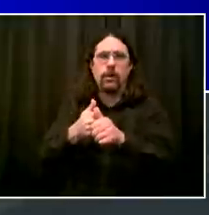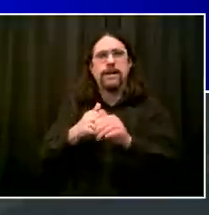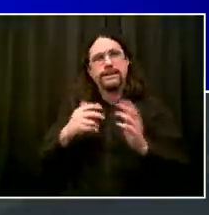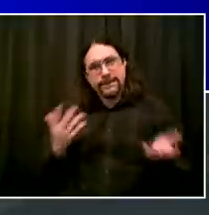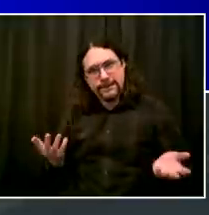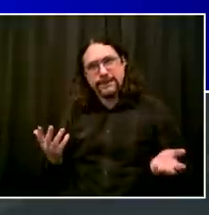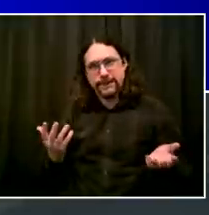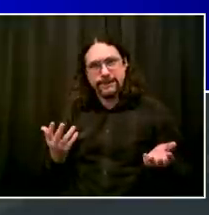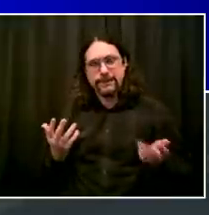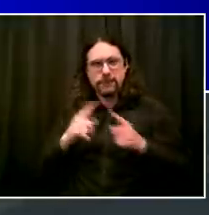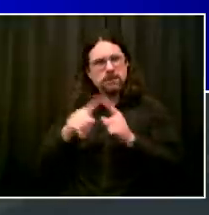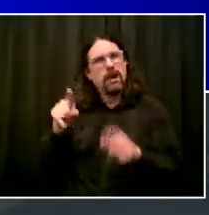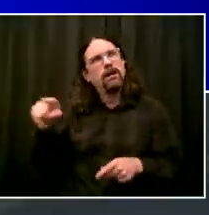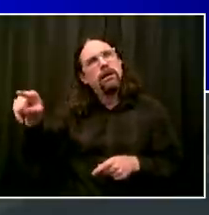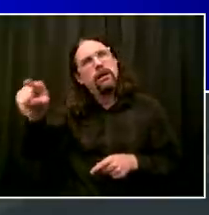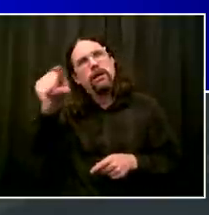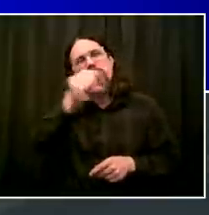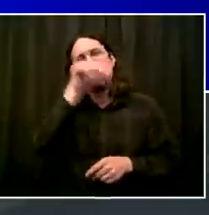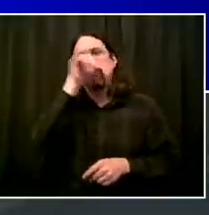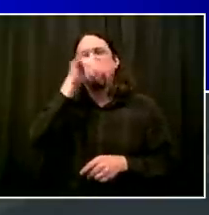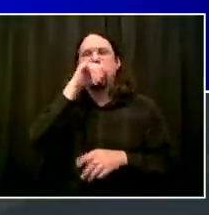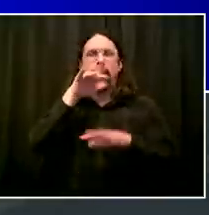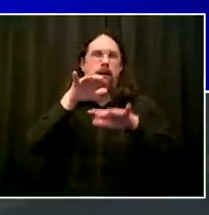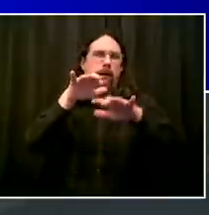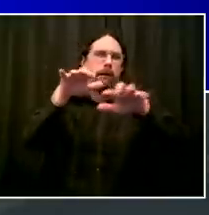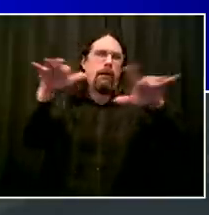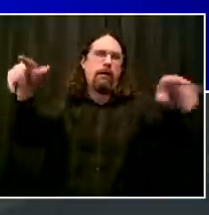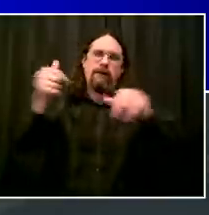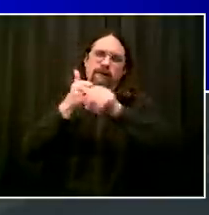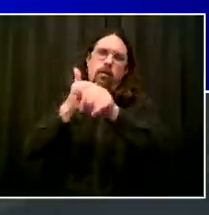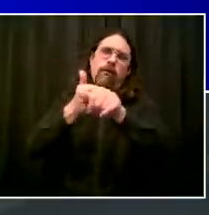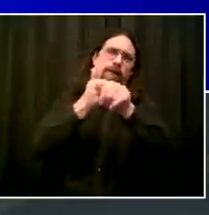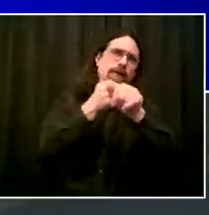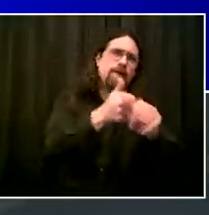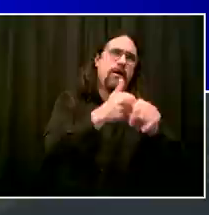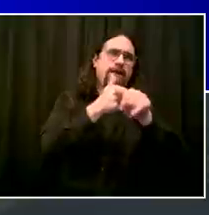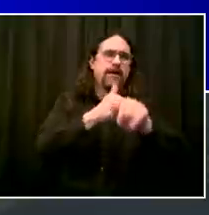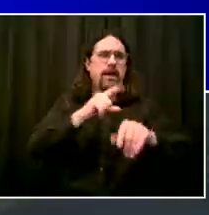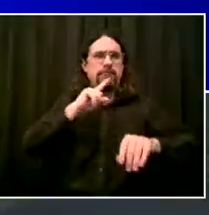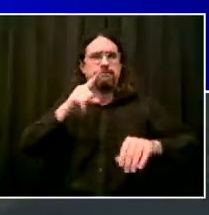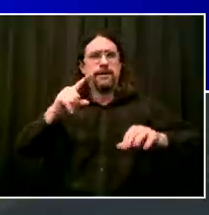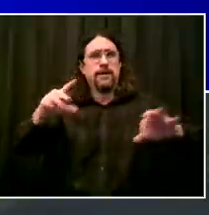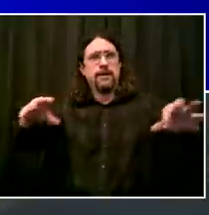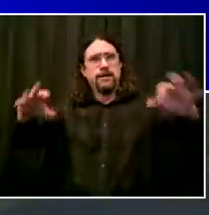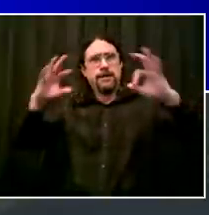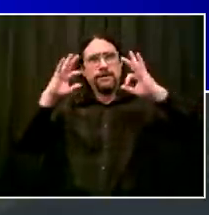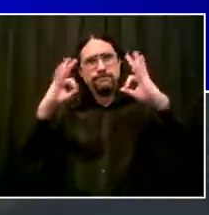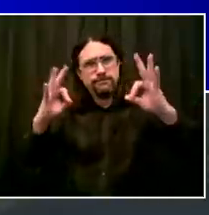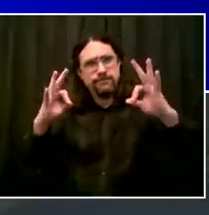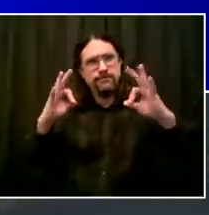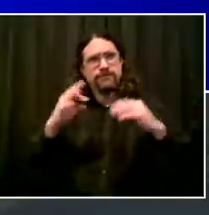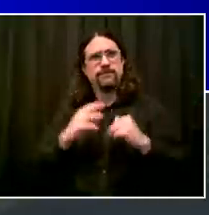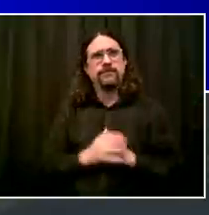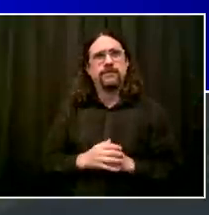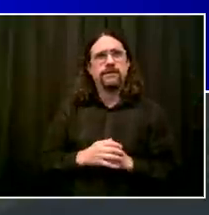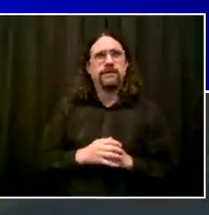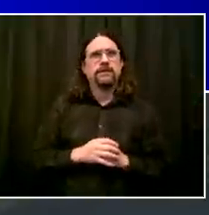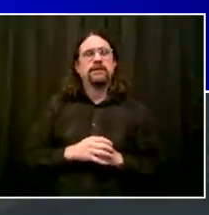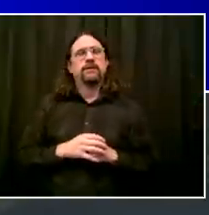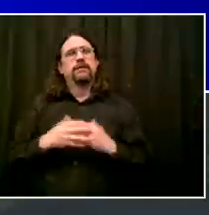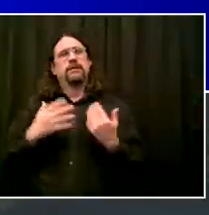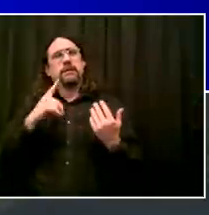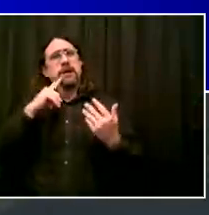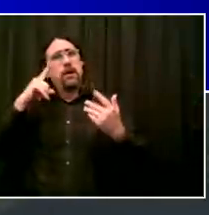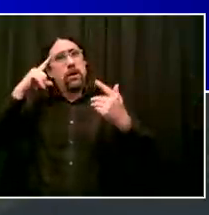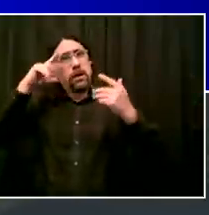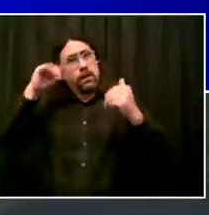very hopeful that this weekend at our beaches, you're going to see people following the rules because they know it's the right thing to do. But if